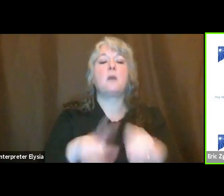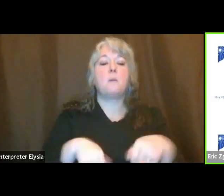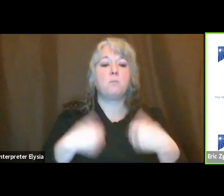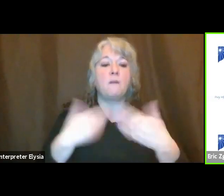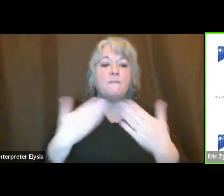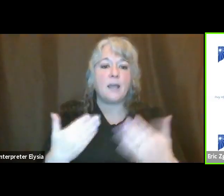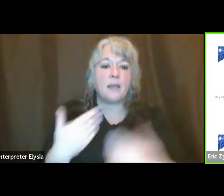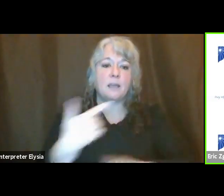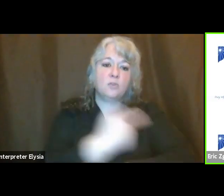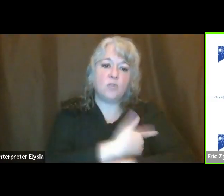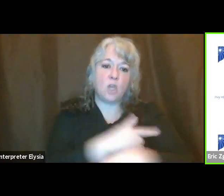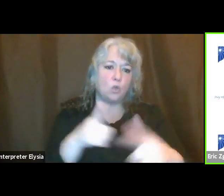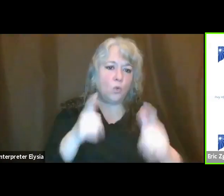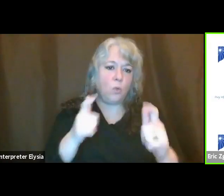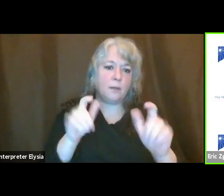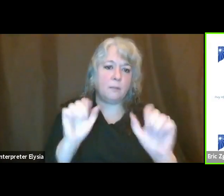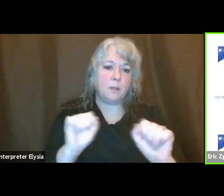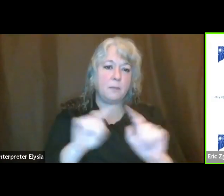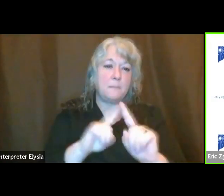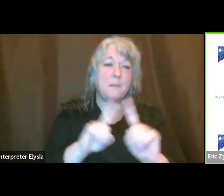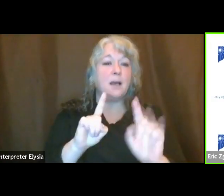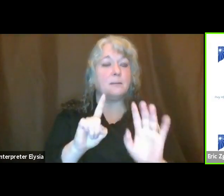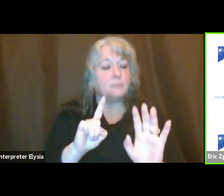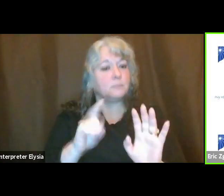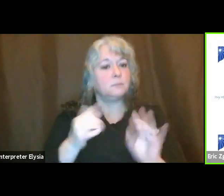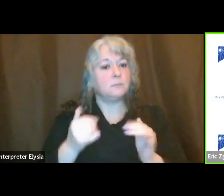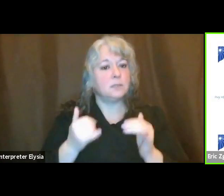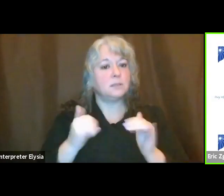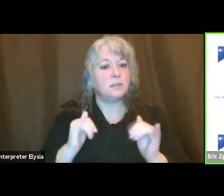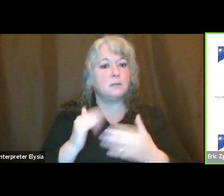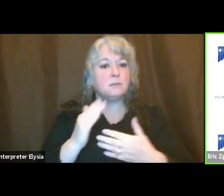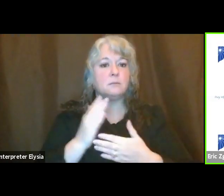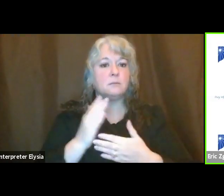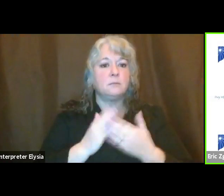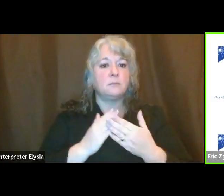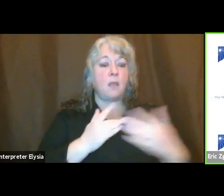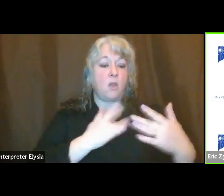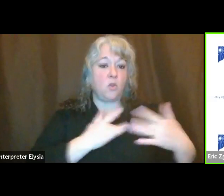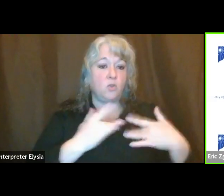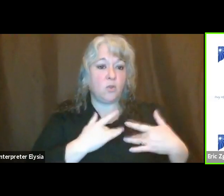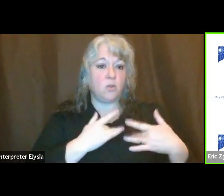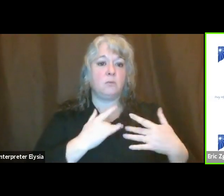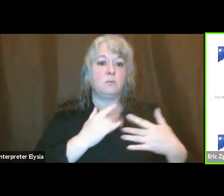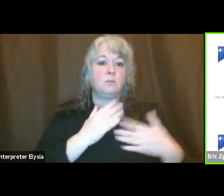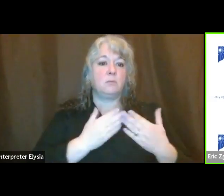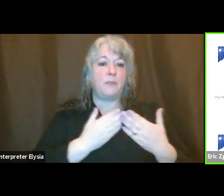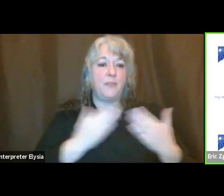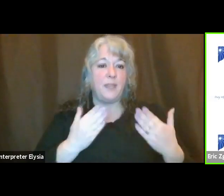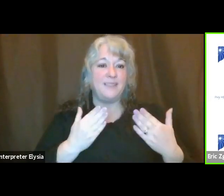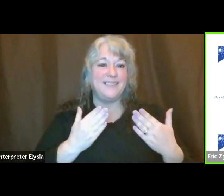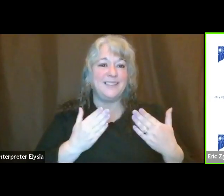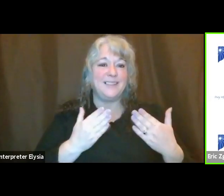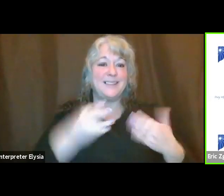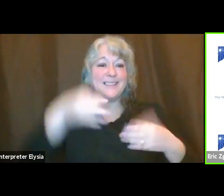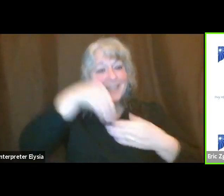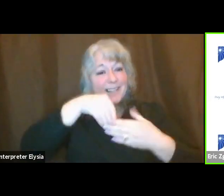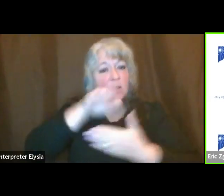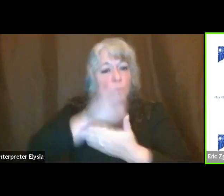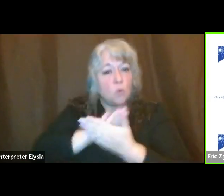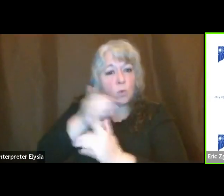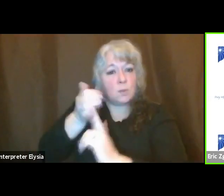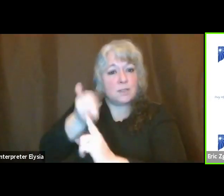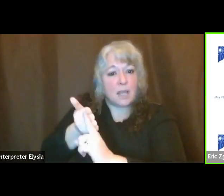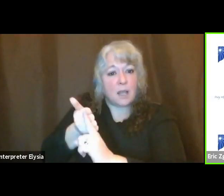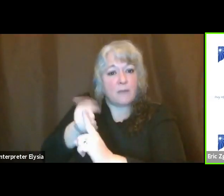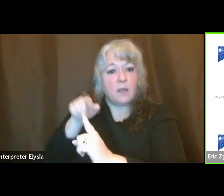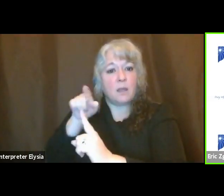but also understand that there's some concerns or things that we need to deal with in the schools that they have to let us